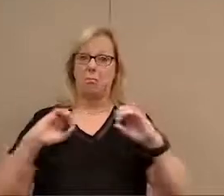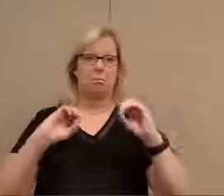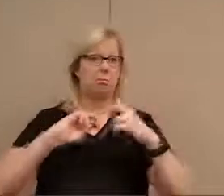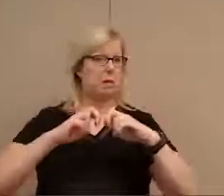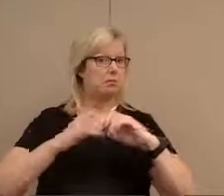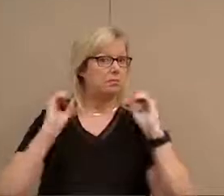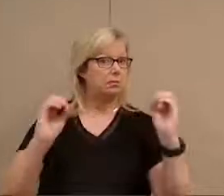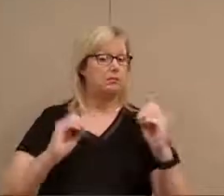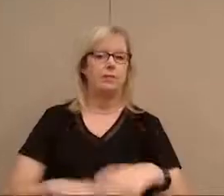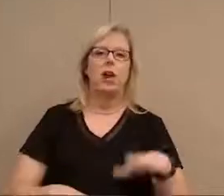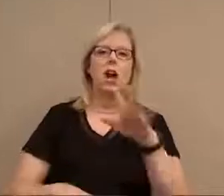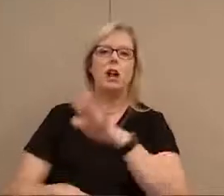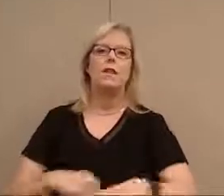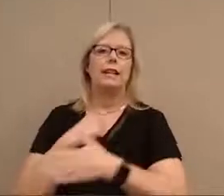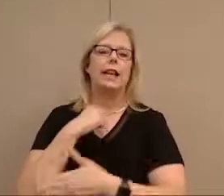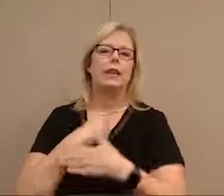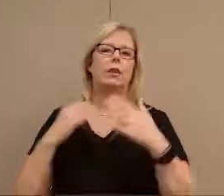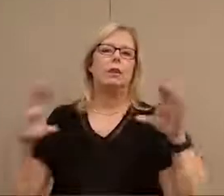had conducted a total of